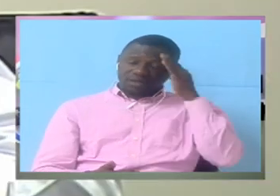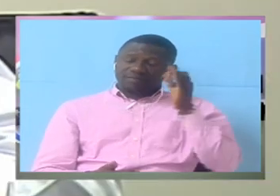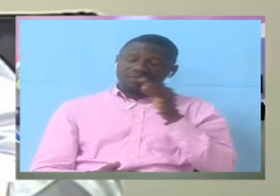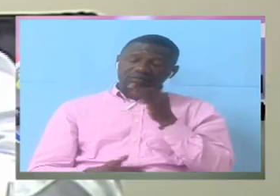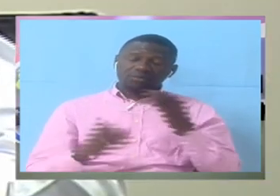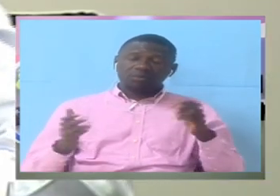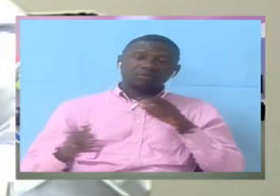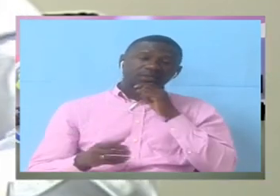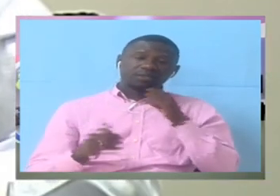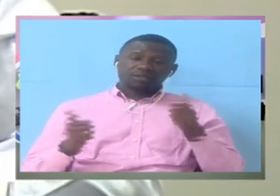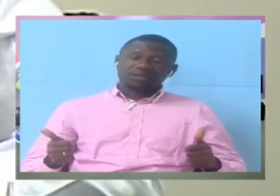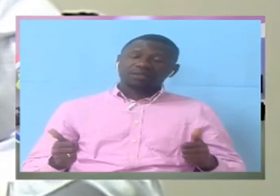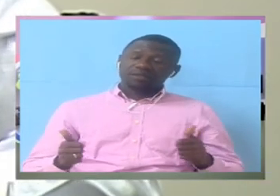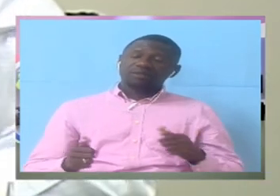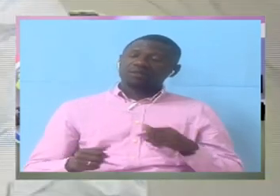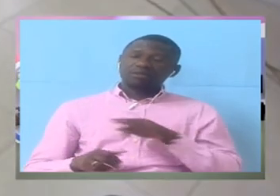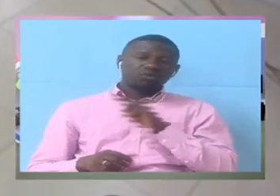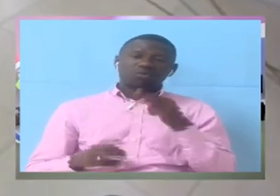the questions.